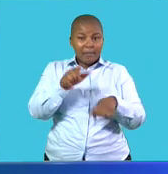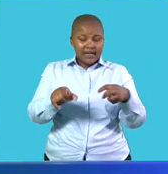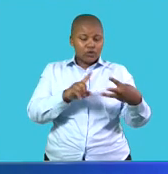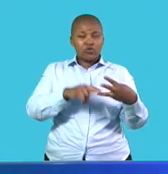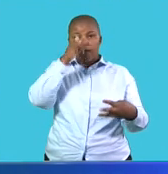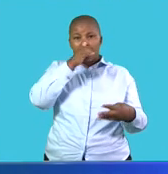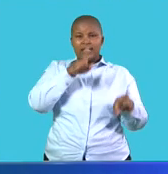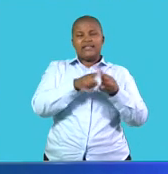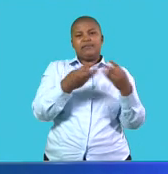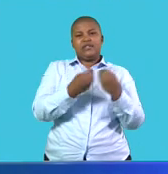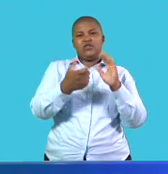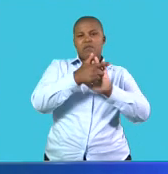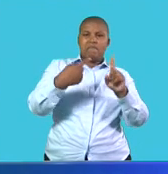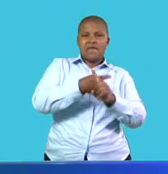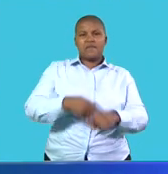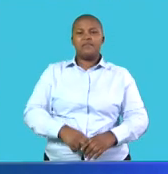nabavukuzi abangekho